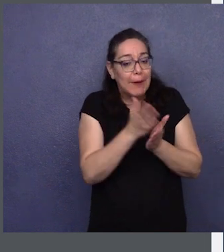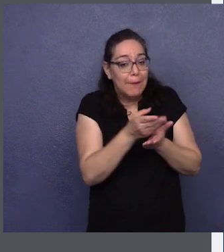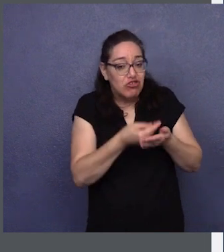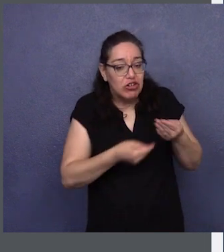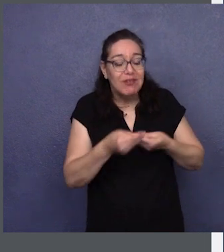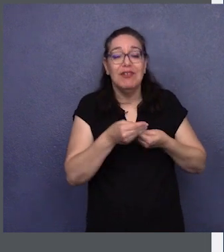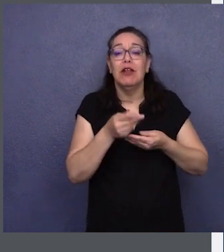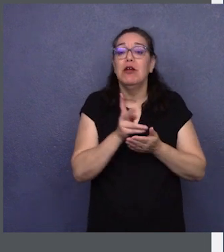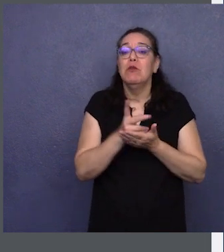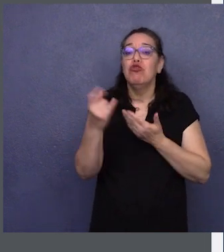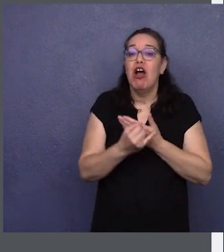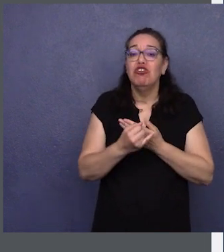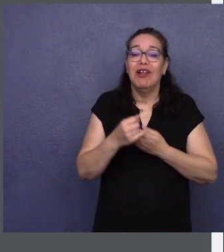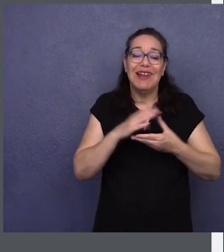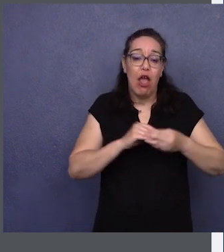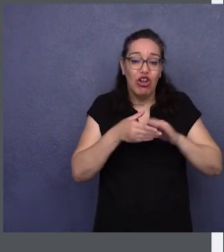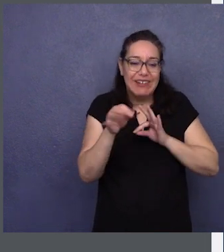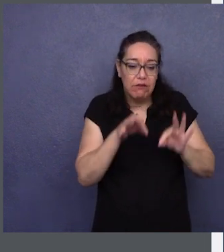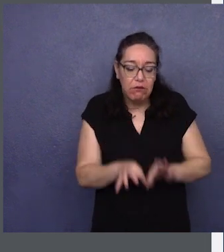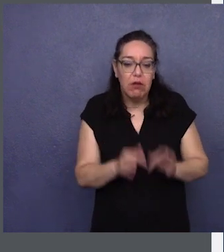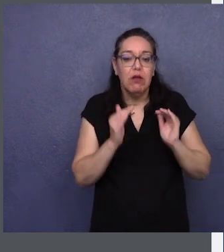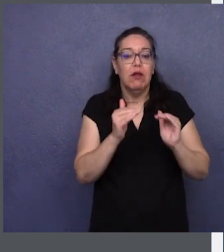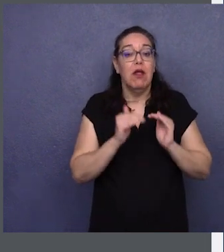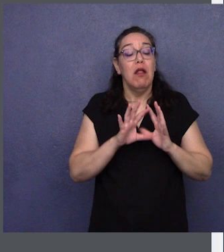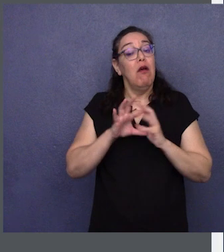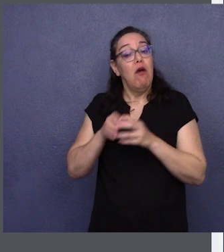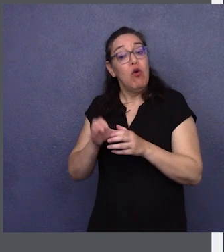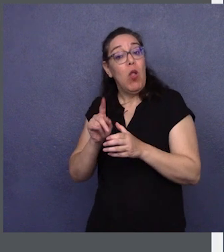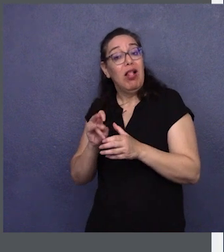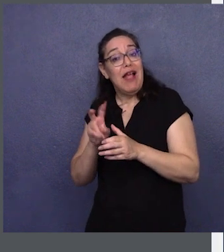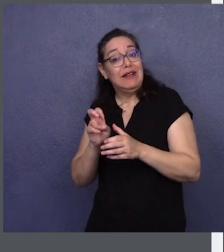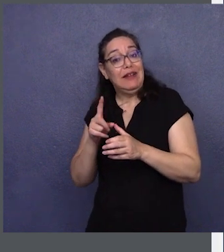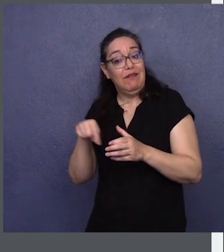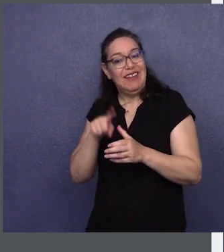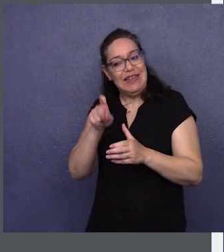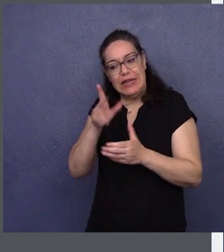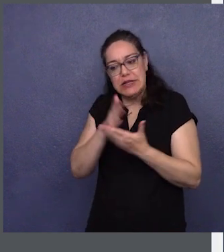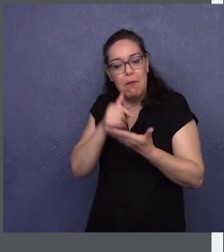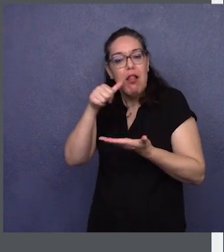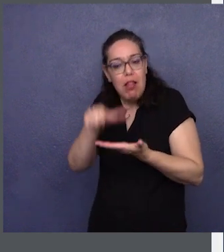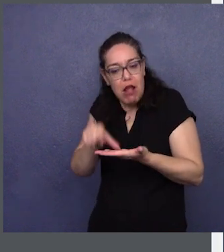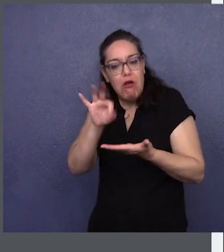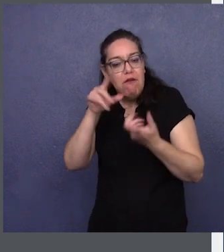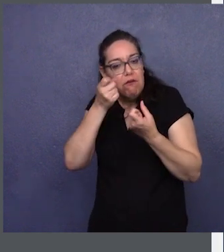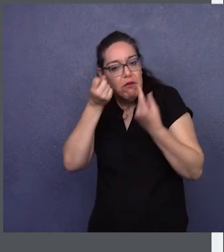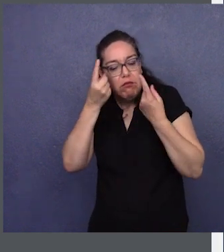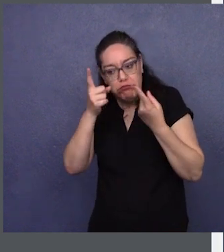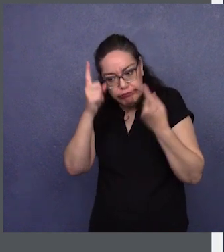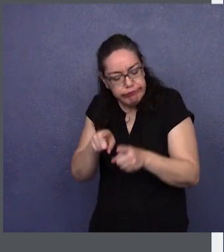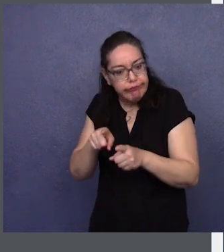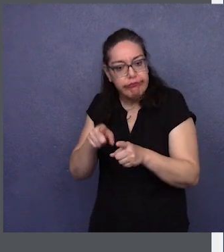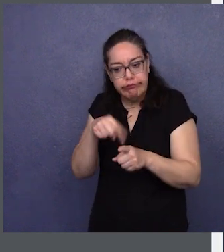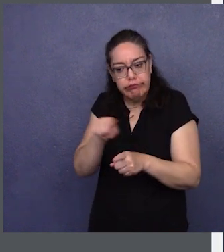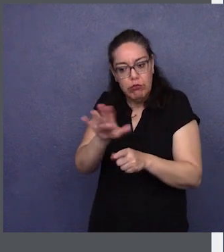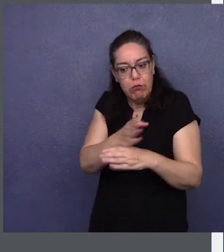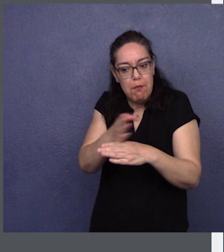then for the collective applicant, we do need some kind of letter of understanding, you know, about